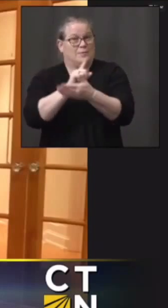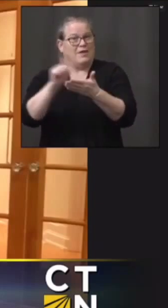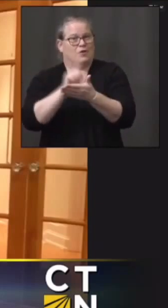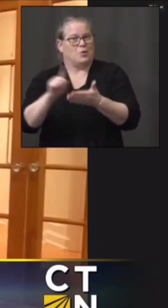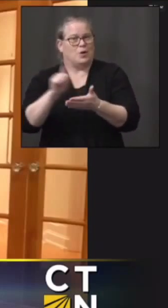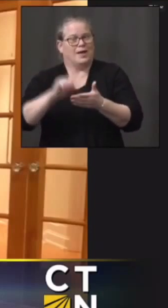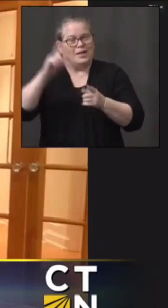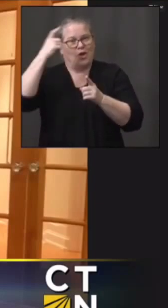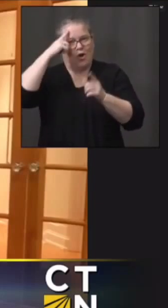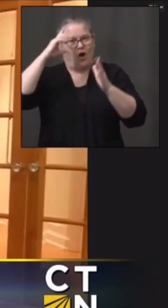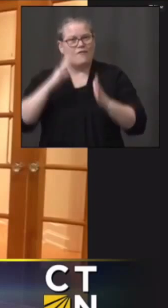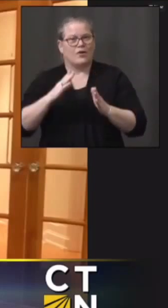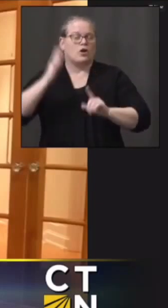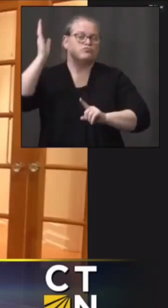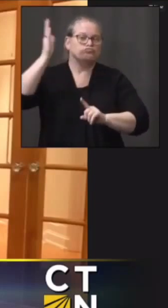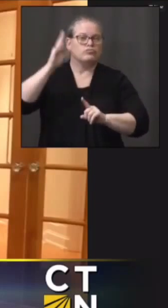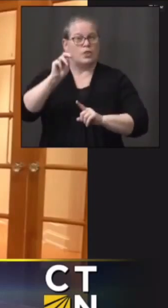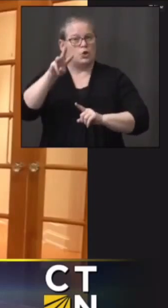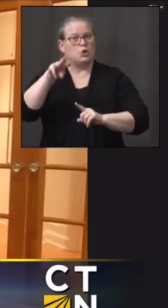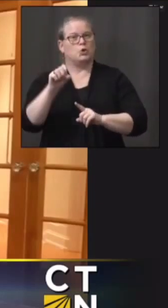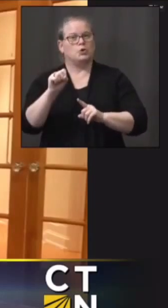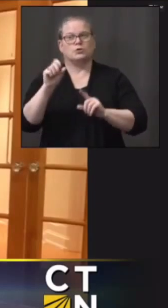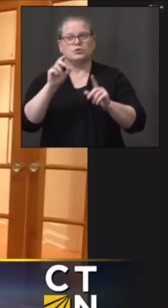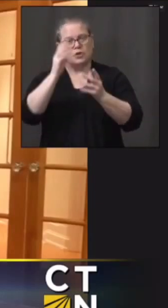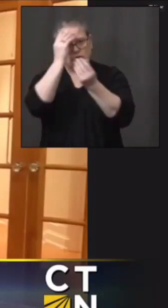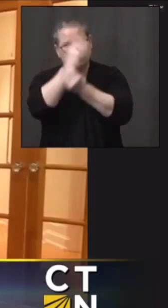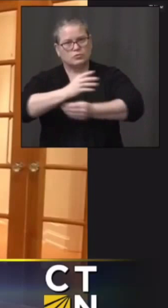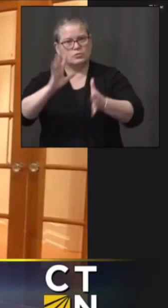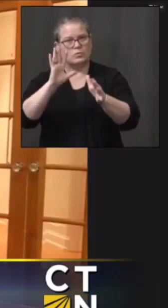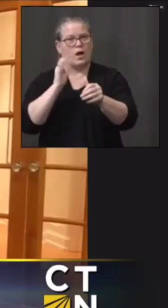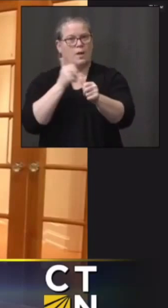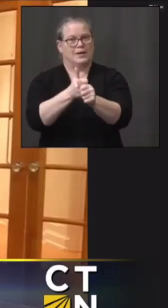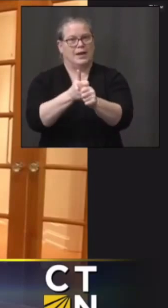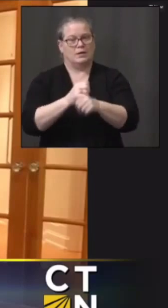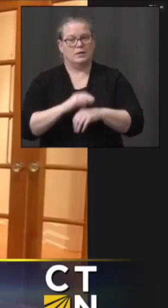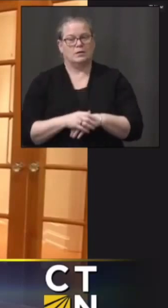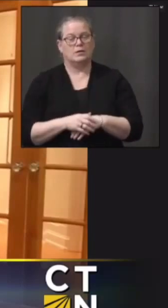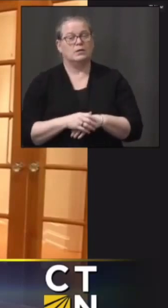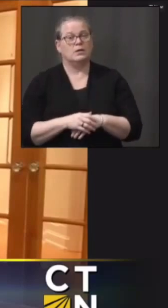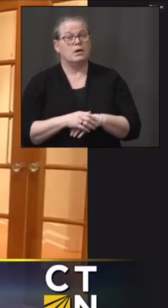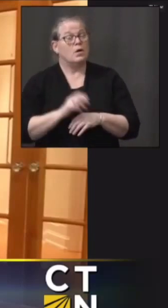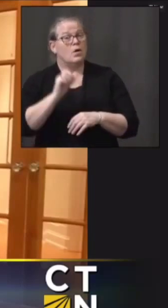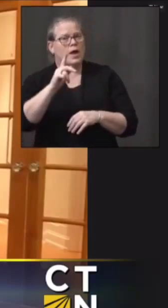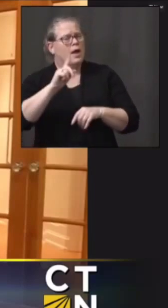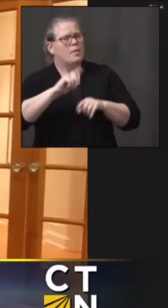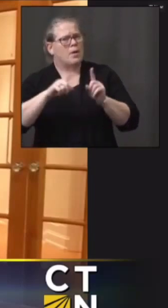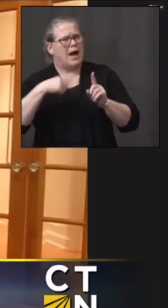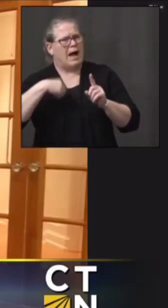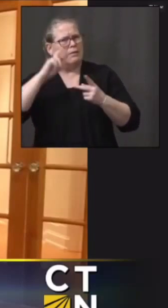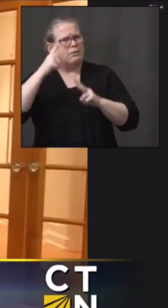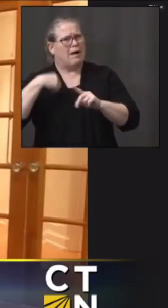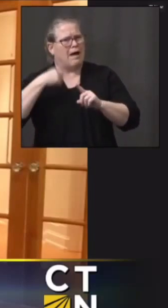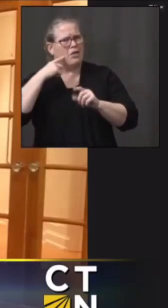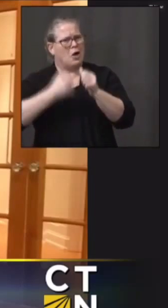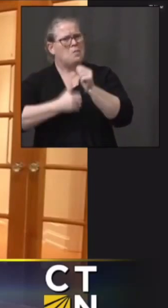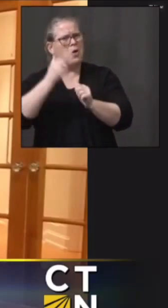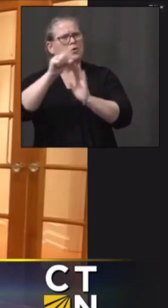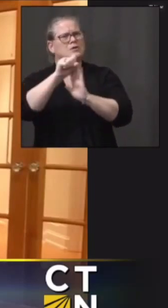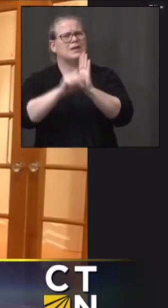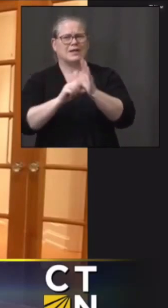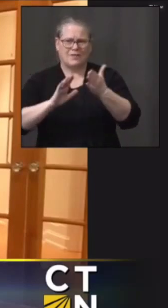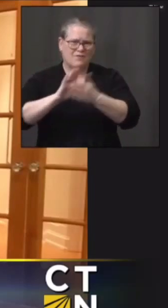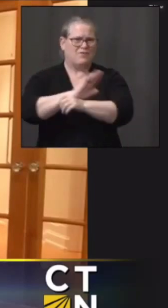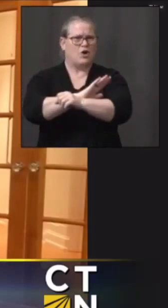everyone updated on the very latest. Okay, Yeah. I just understand that most states have submitted actual document, or they've released documents